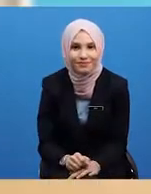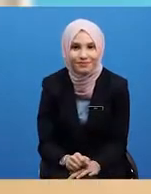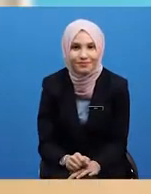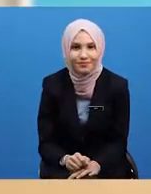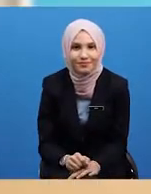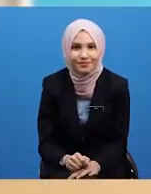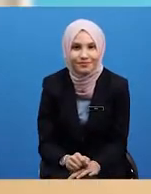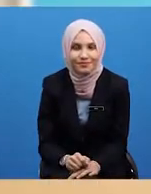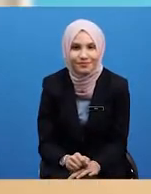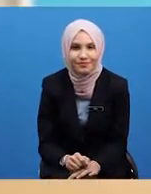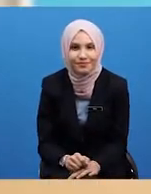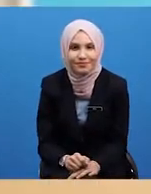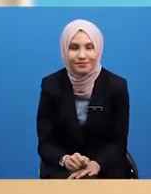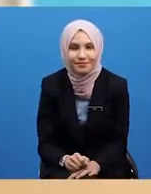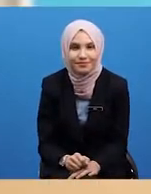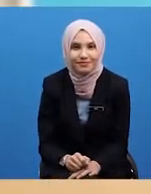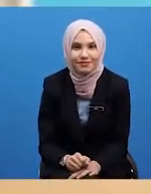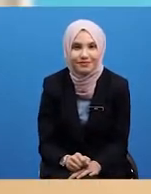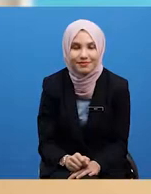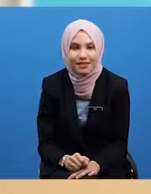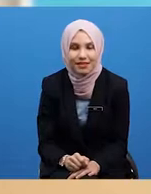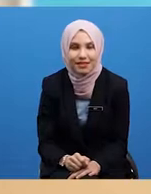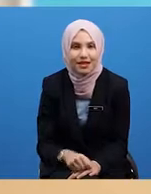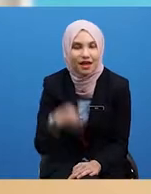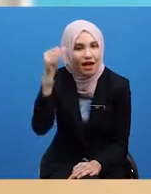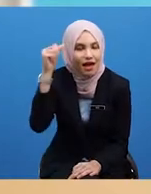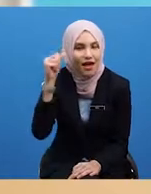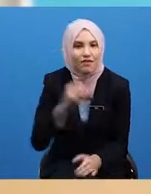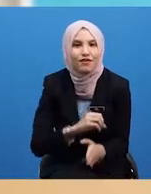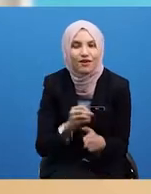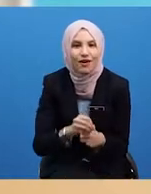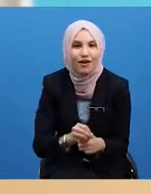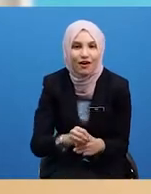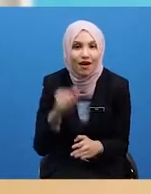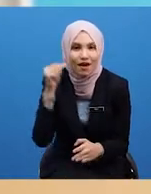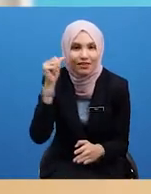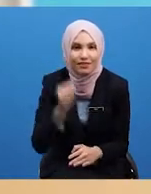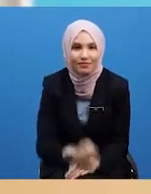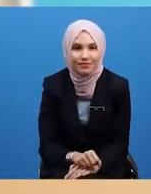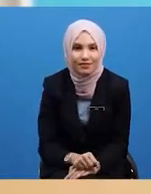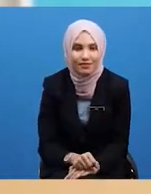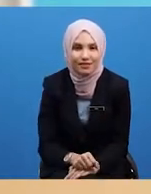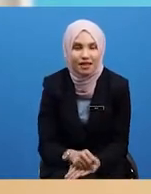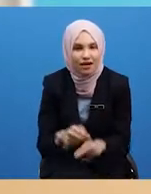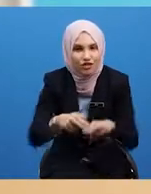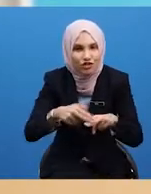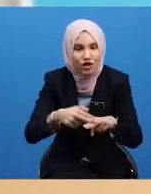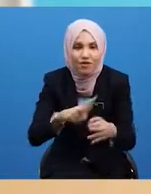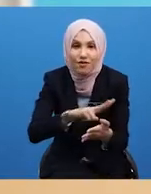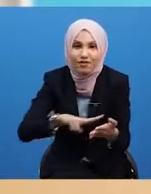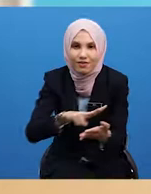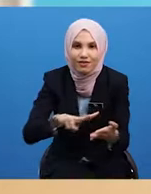We may not all agree with either Afiq or Adam. Why don't we watch a short video on this